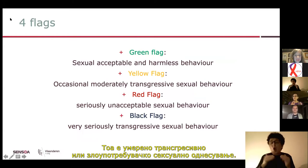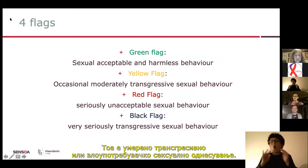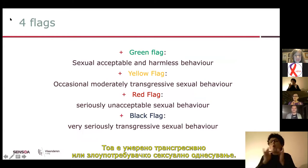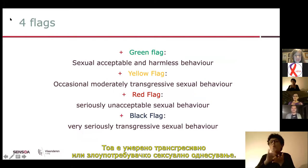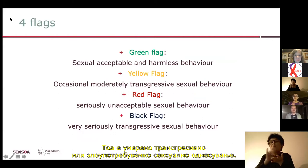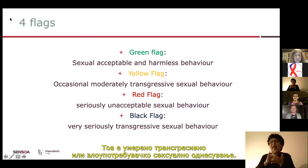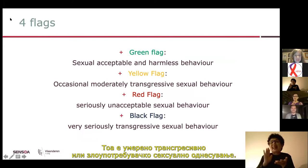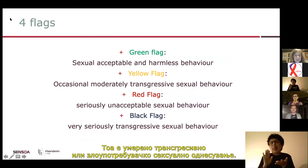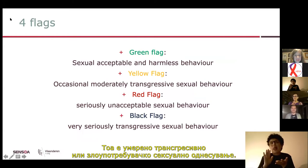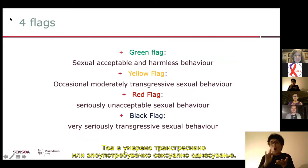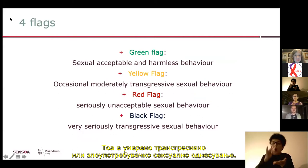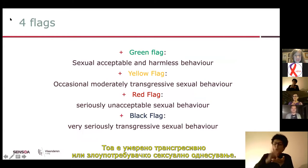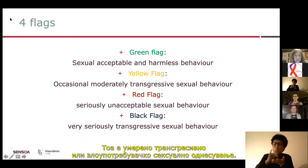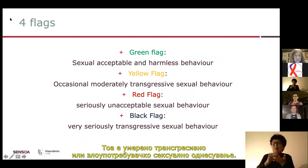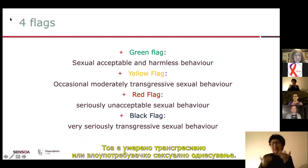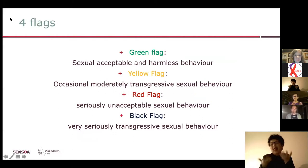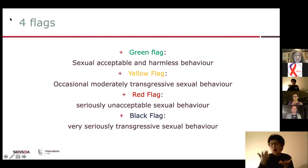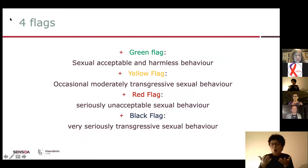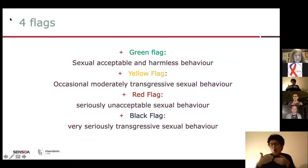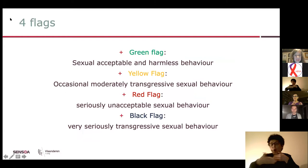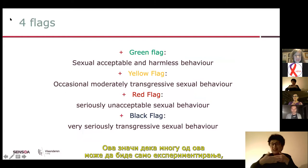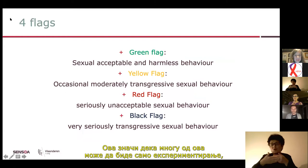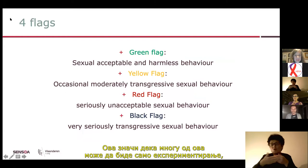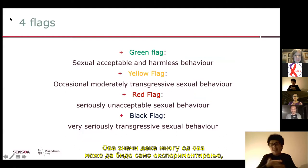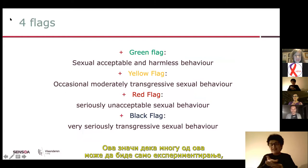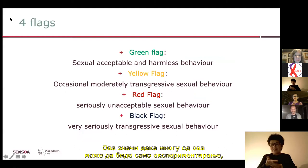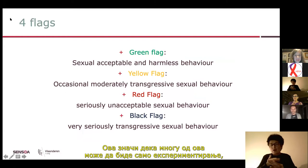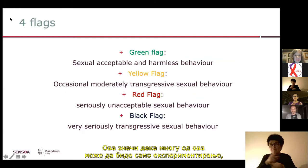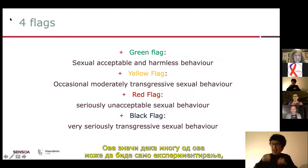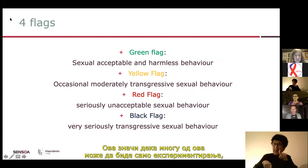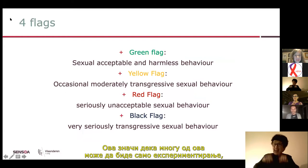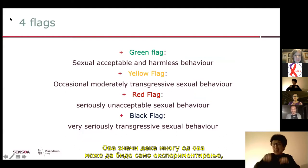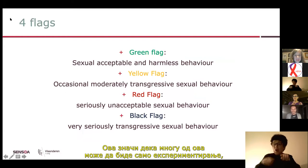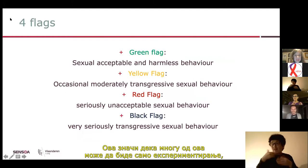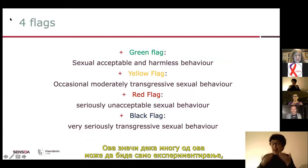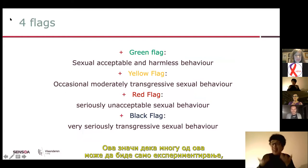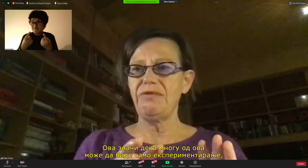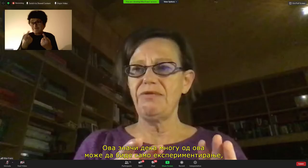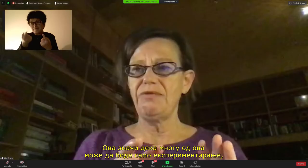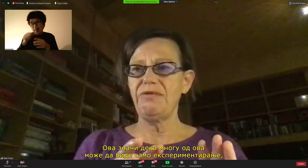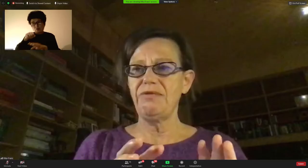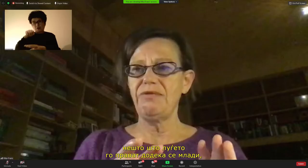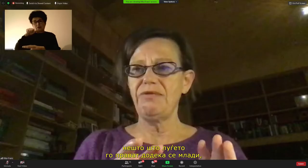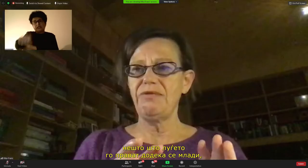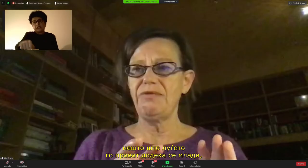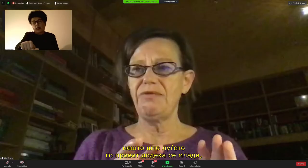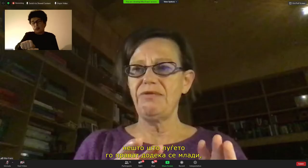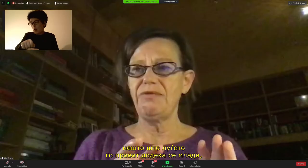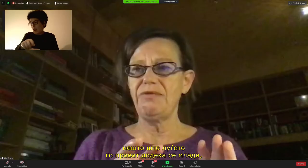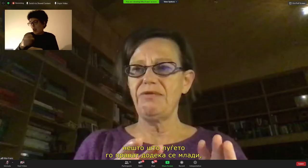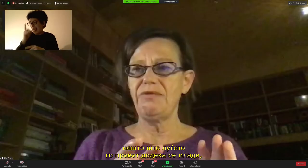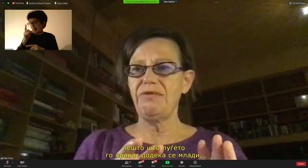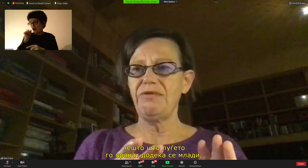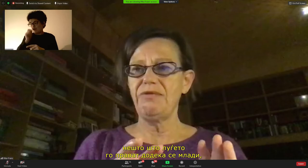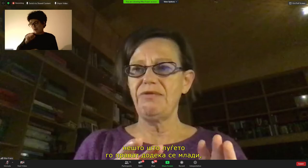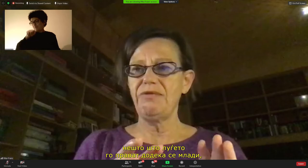or abusive behavior. So this means a lot of this in your youth,